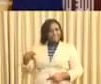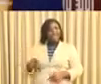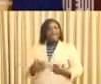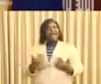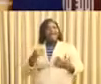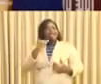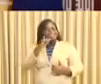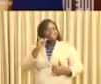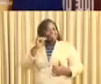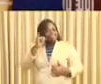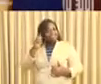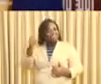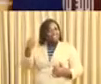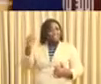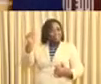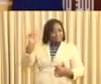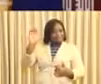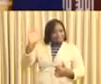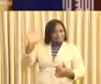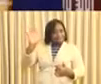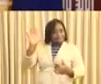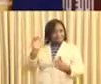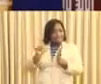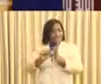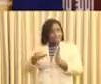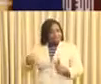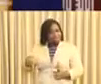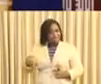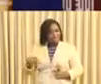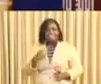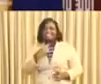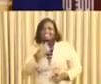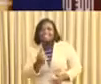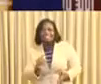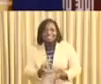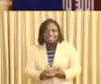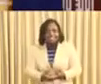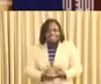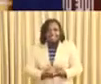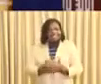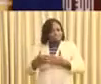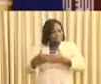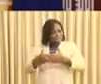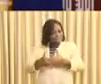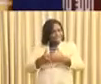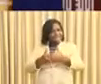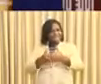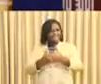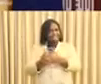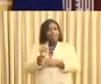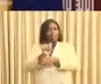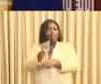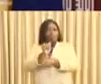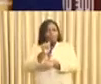2020, issued directives to guide the production and mandatory wearing of face masks. We